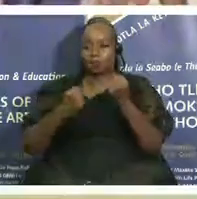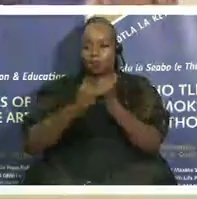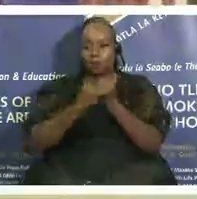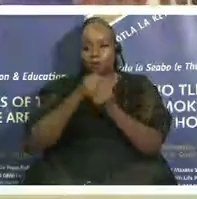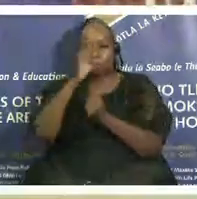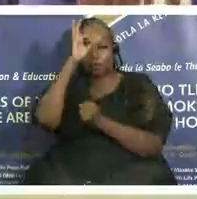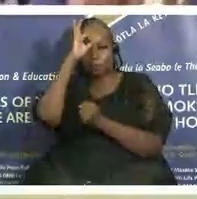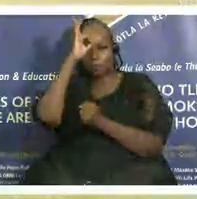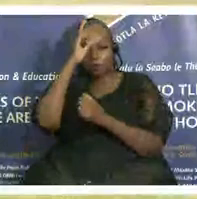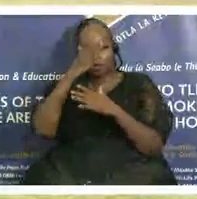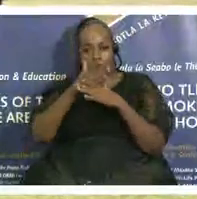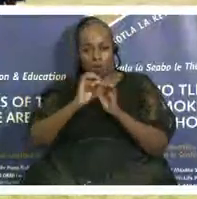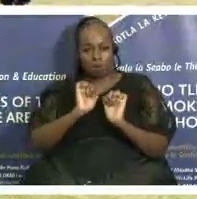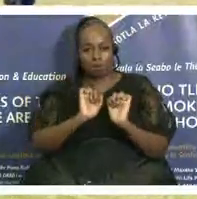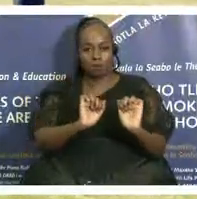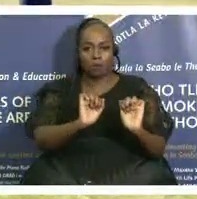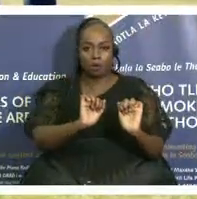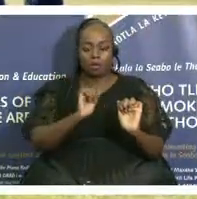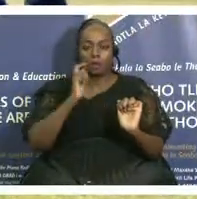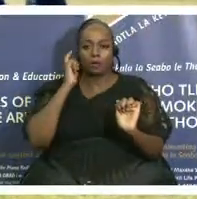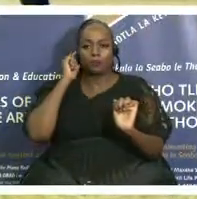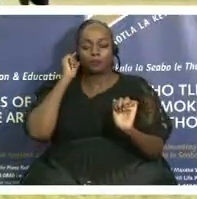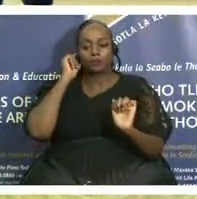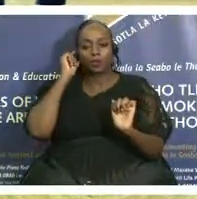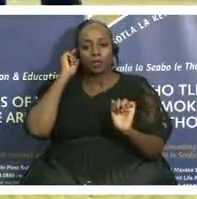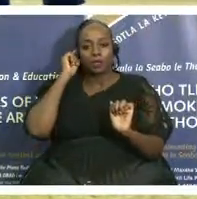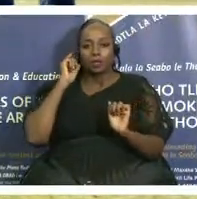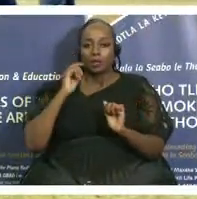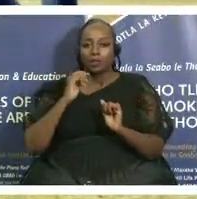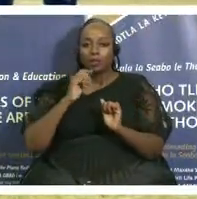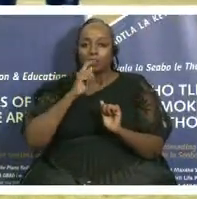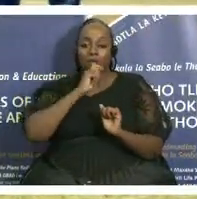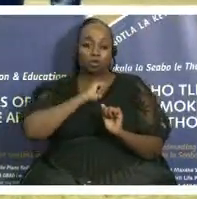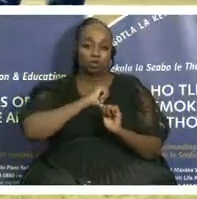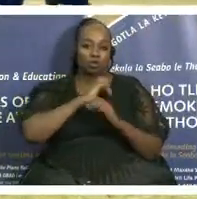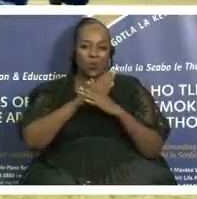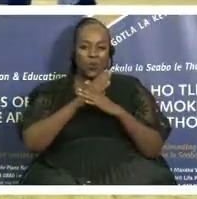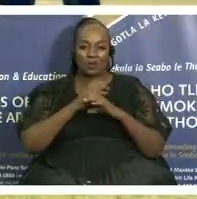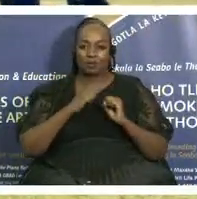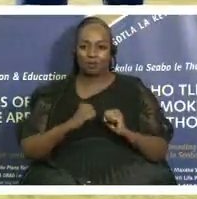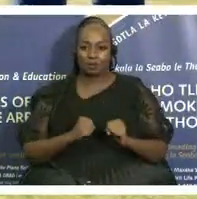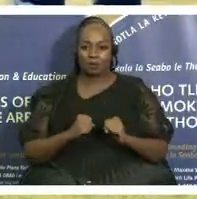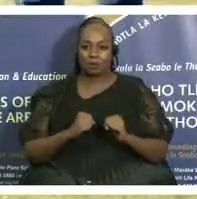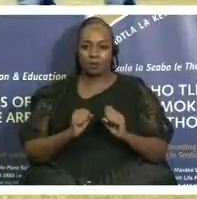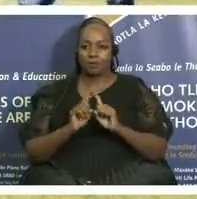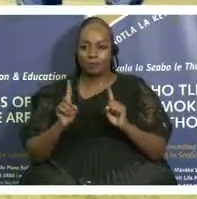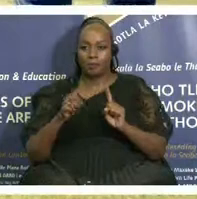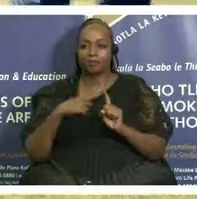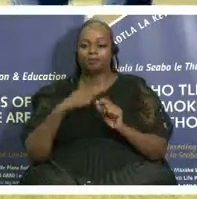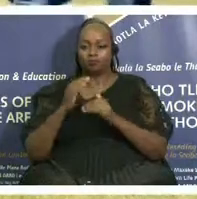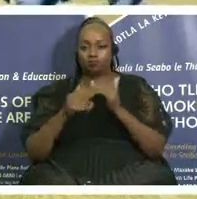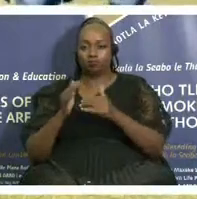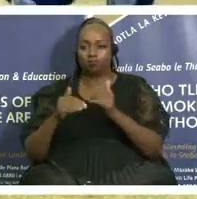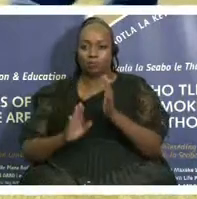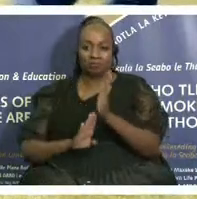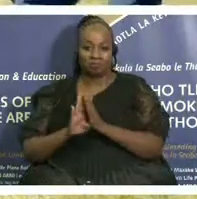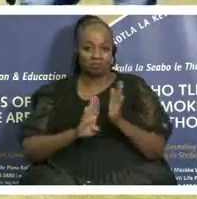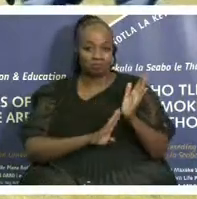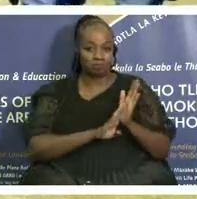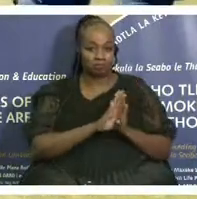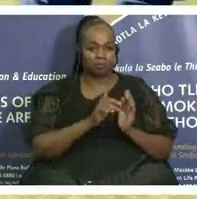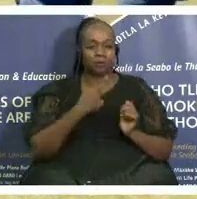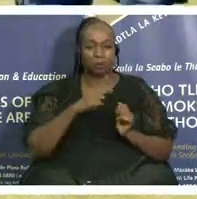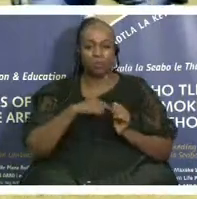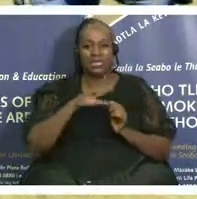very challenging circumstances. Community policing forums will be strengthened to work with the SAPS